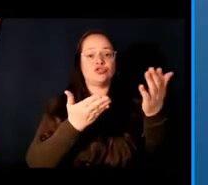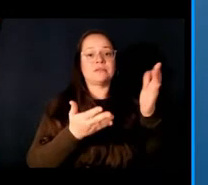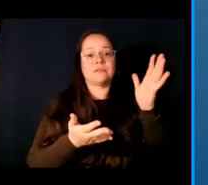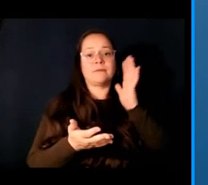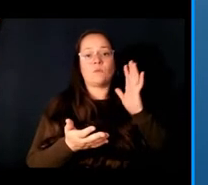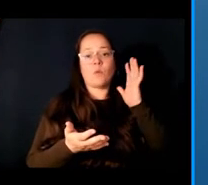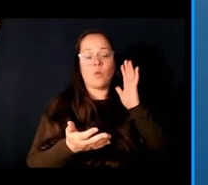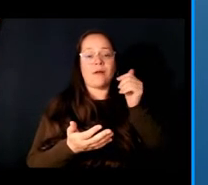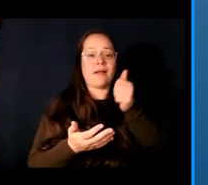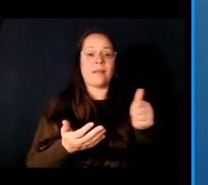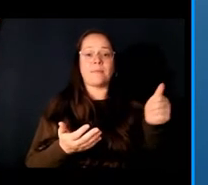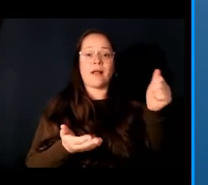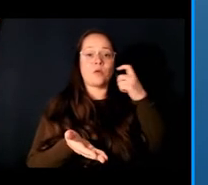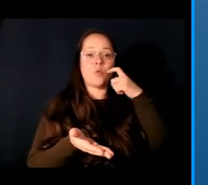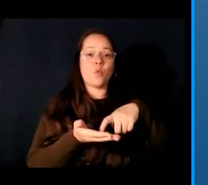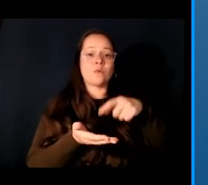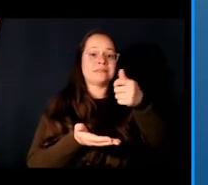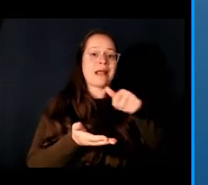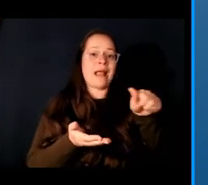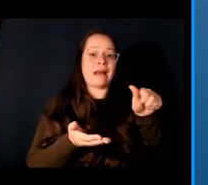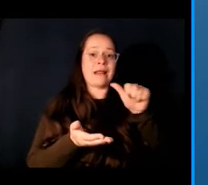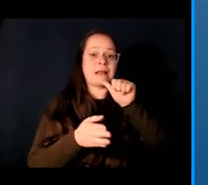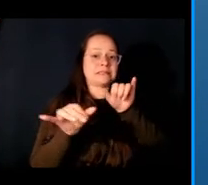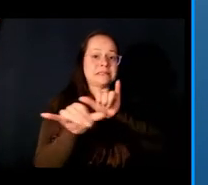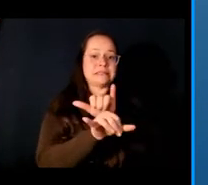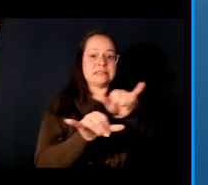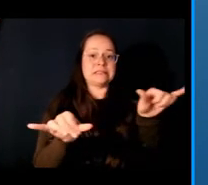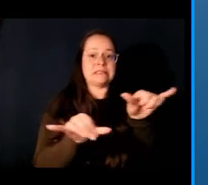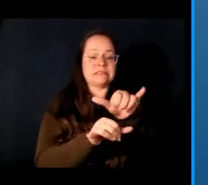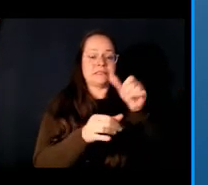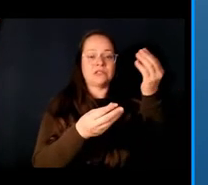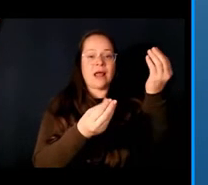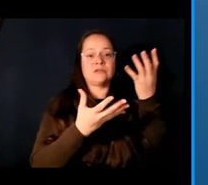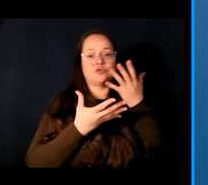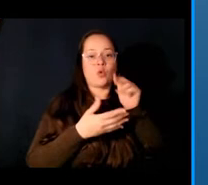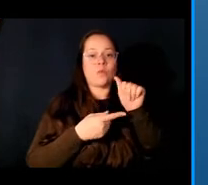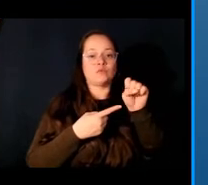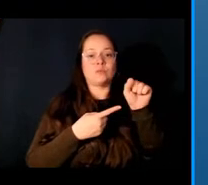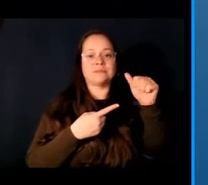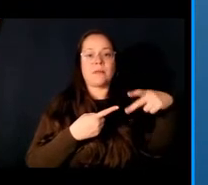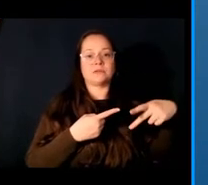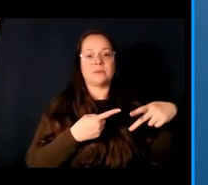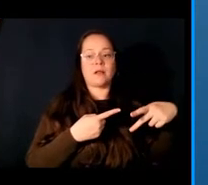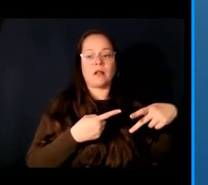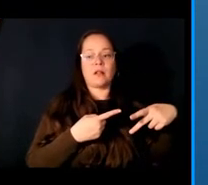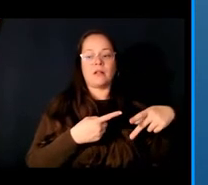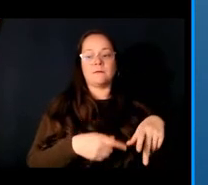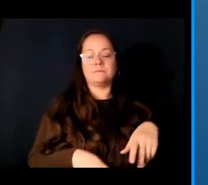notices any other inconsistencies please let the staff know as soon as possible